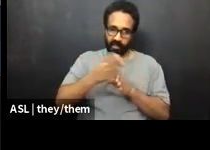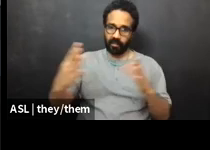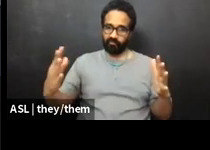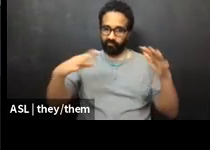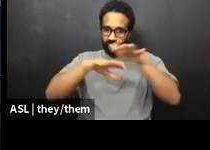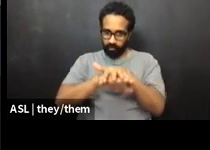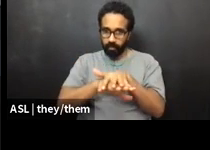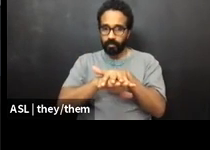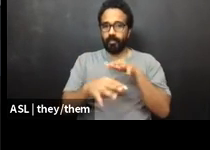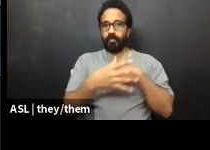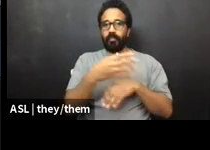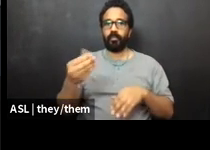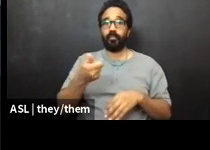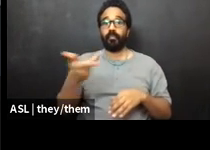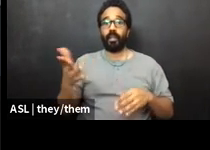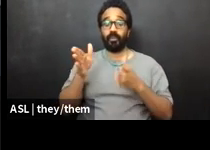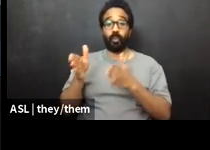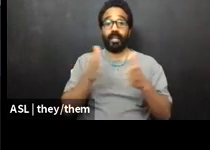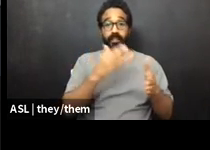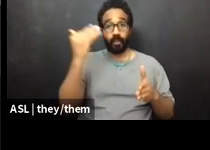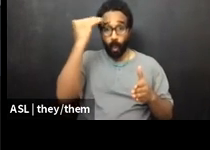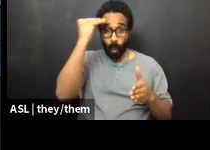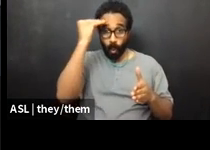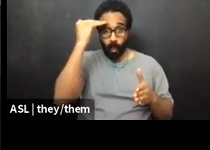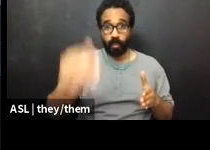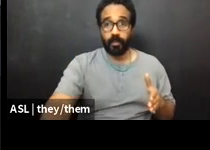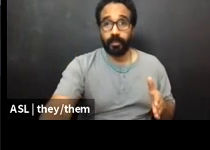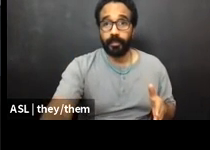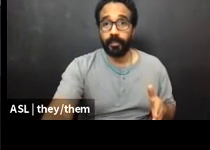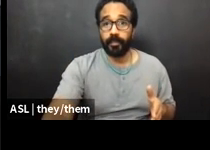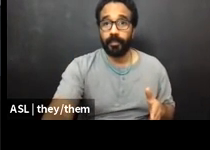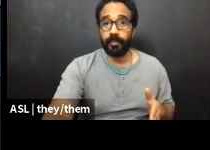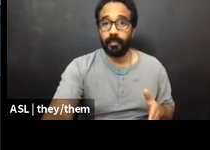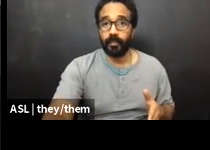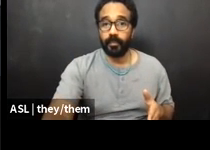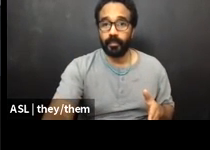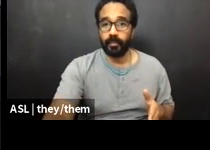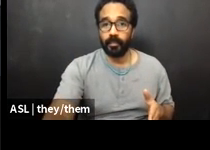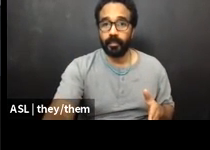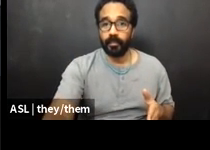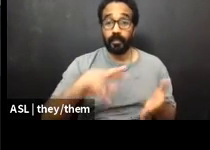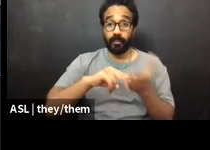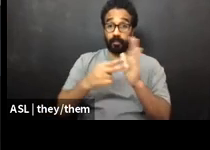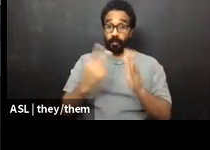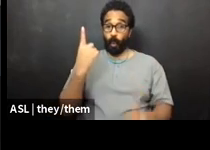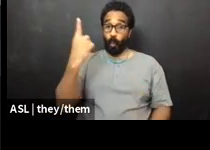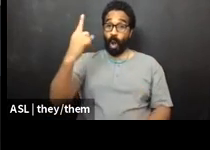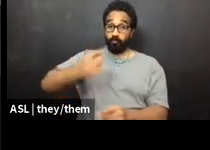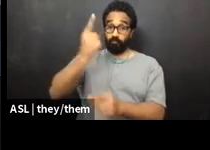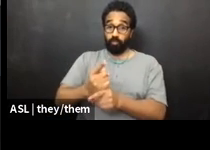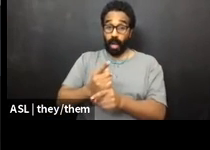this idea of multiple ways of knowing, not really this idea, but this way of being, understanding that there are many different ways of